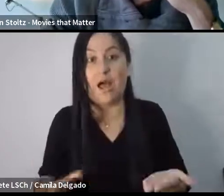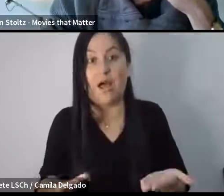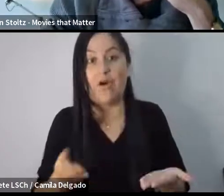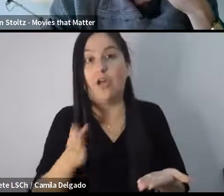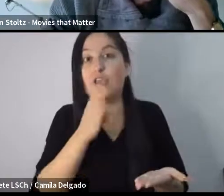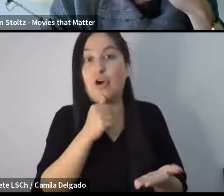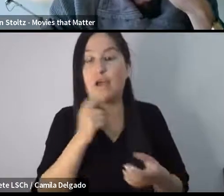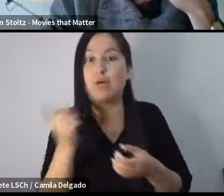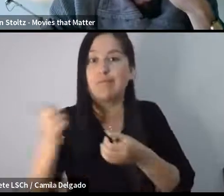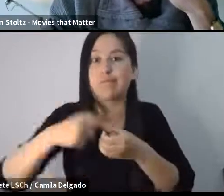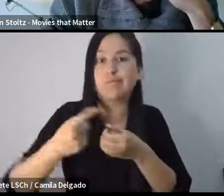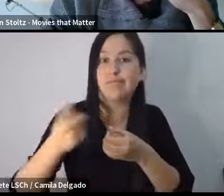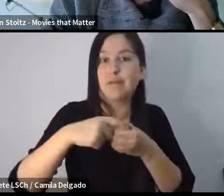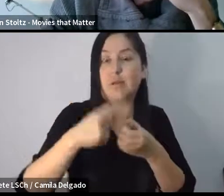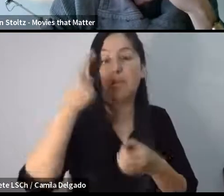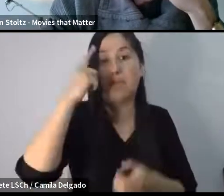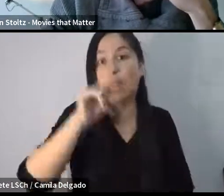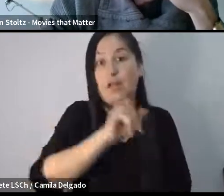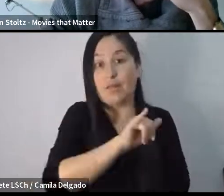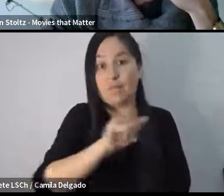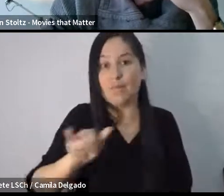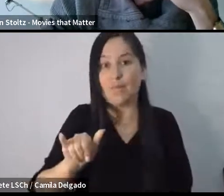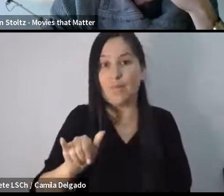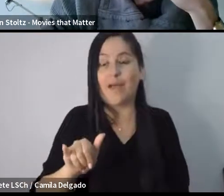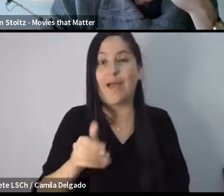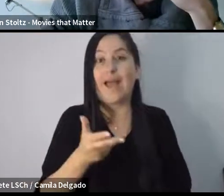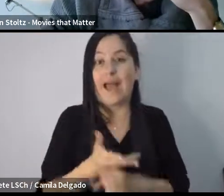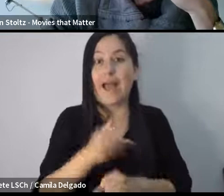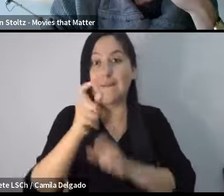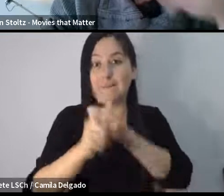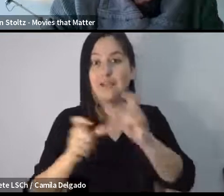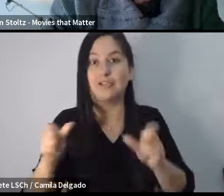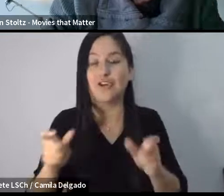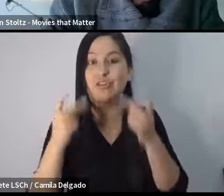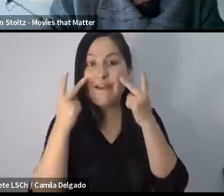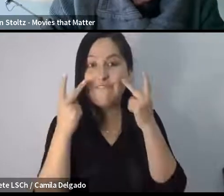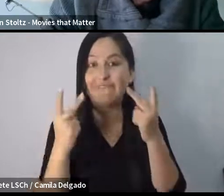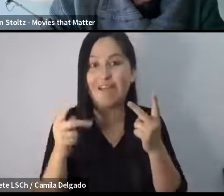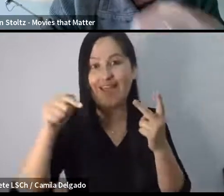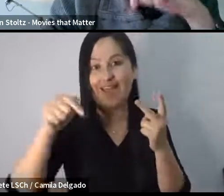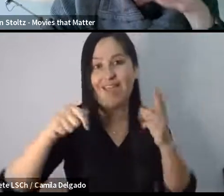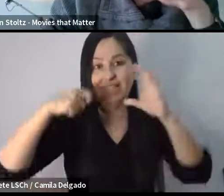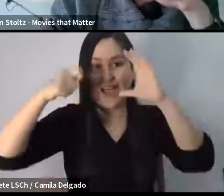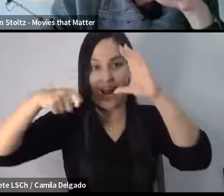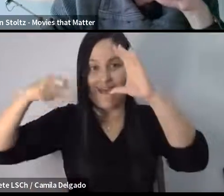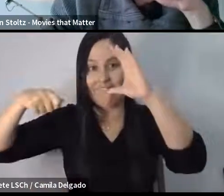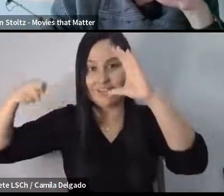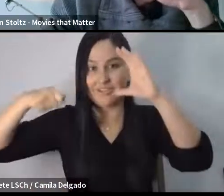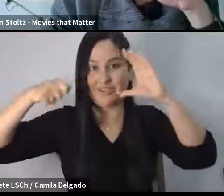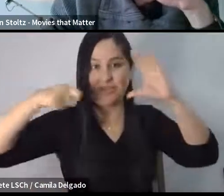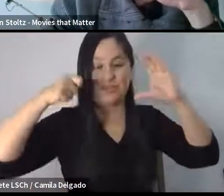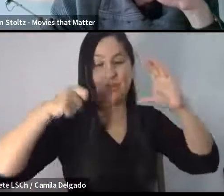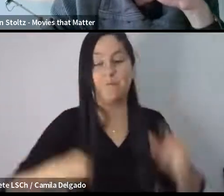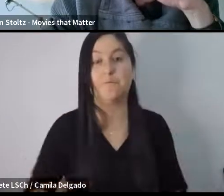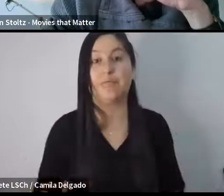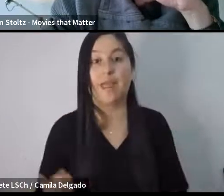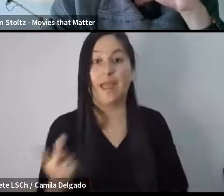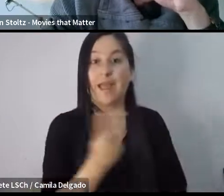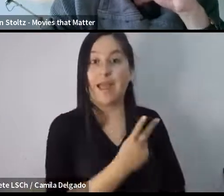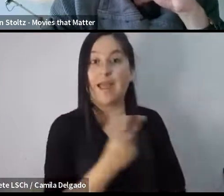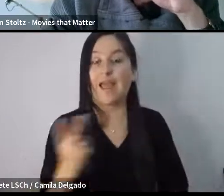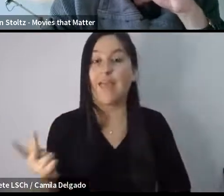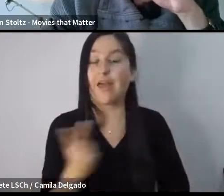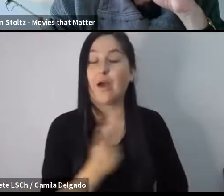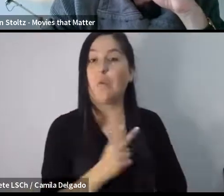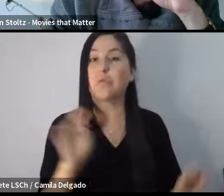espectadores, posteriormente más gente ve esta grabación. Entonces les pido que envíen cada uno un